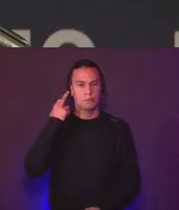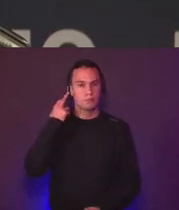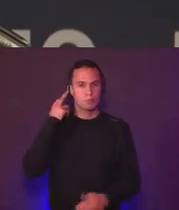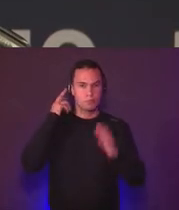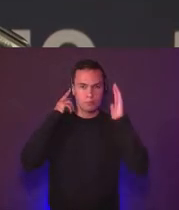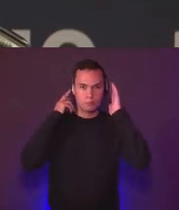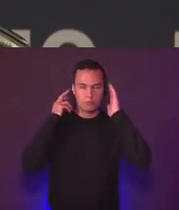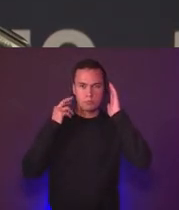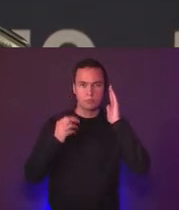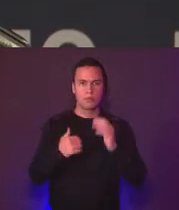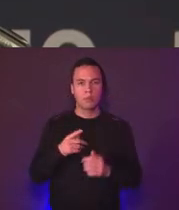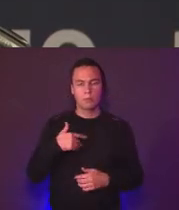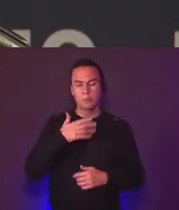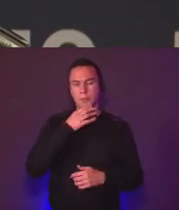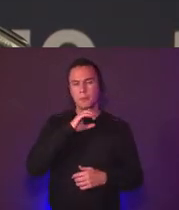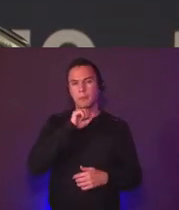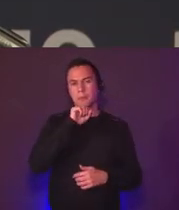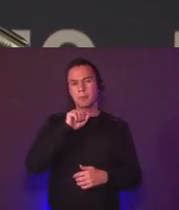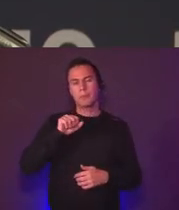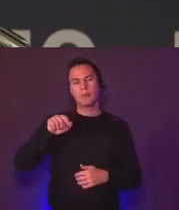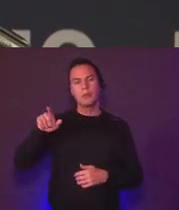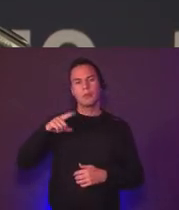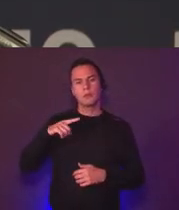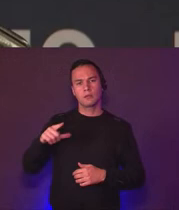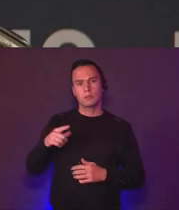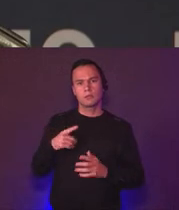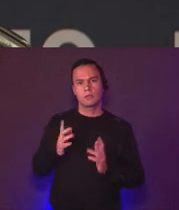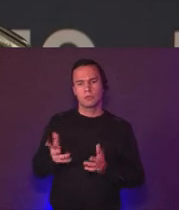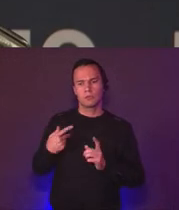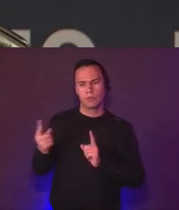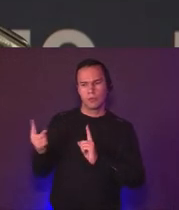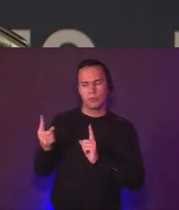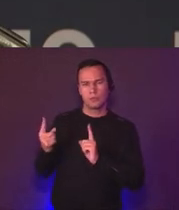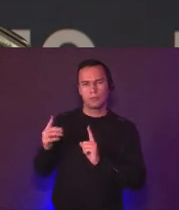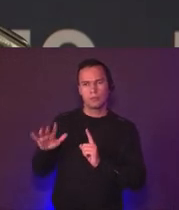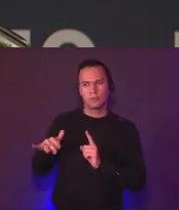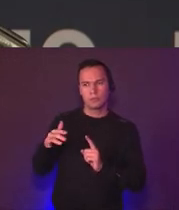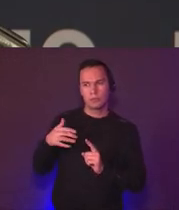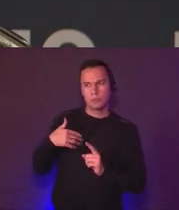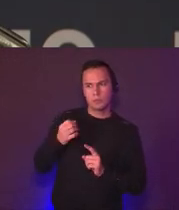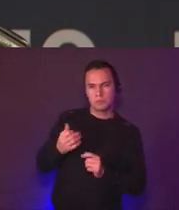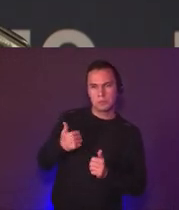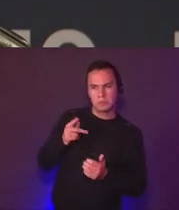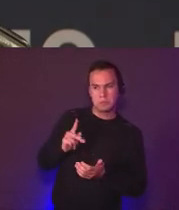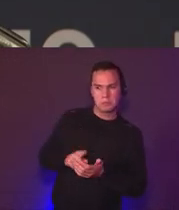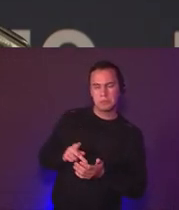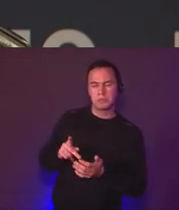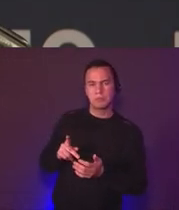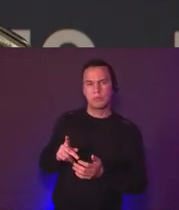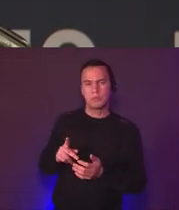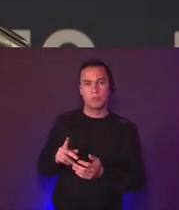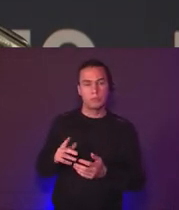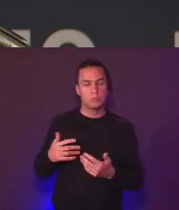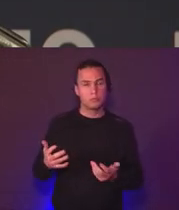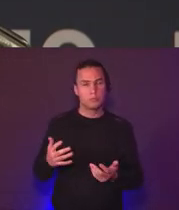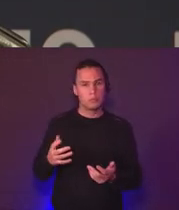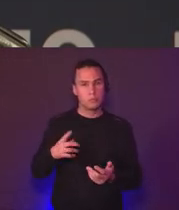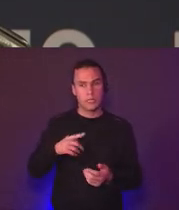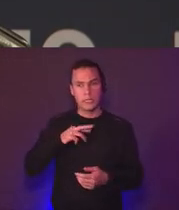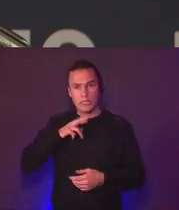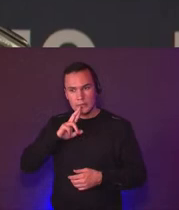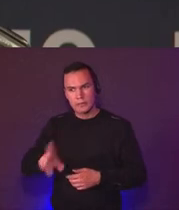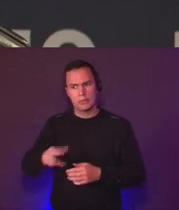would always ask my dad his advice, like, Dad, do you think I should tell the truth about what's really going on this project that I'm working on? And his answer would always be,